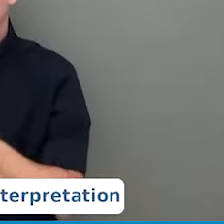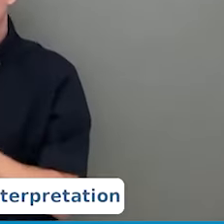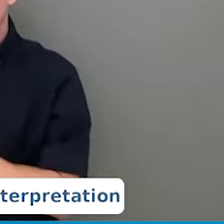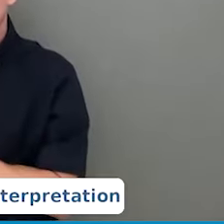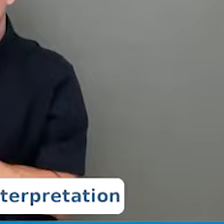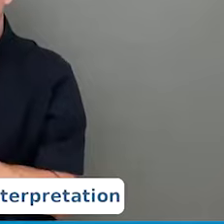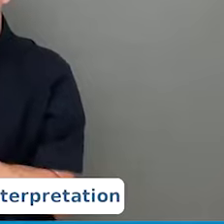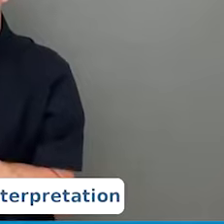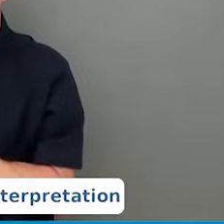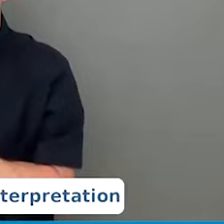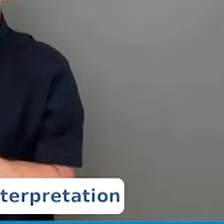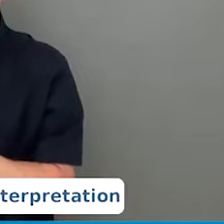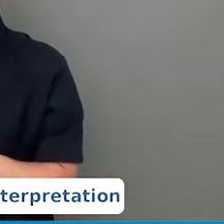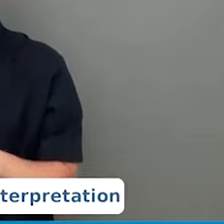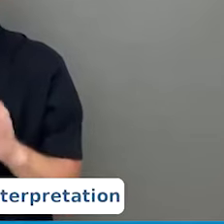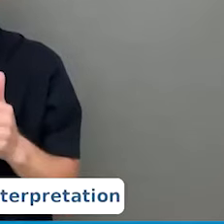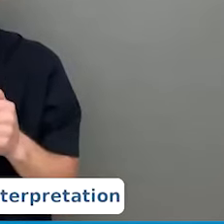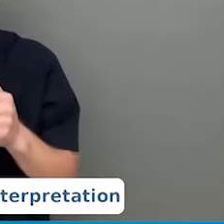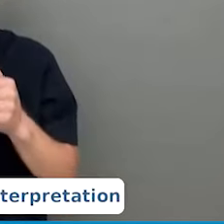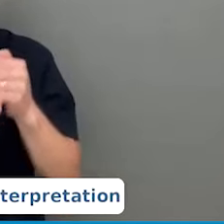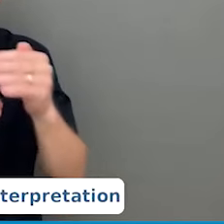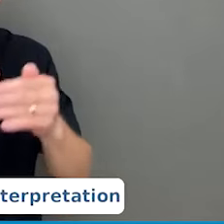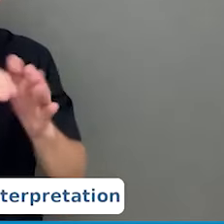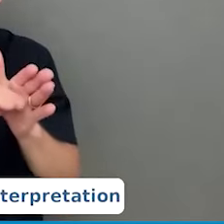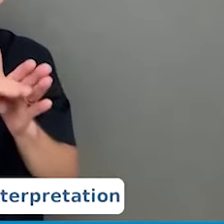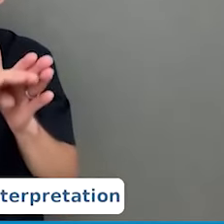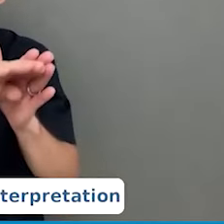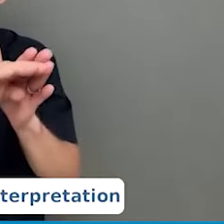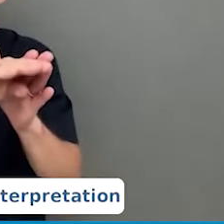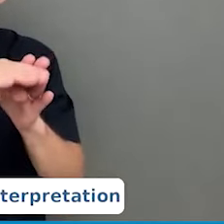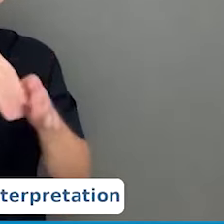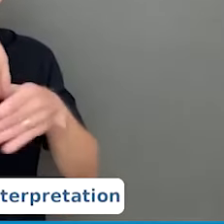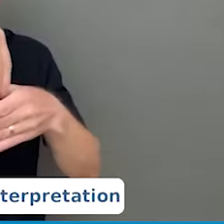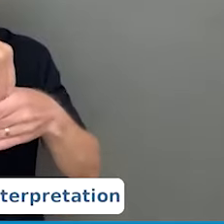mechanism, which I think can be useful with some interesting findings.